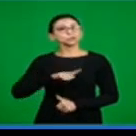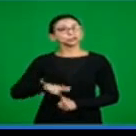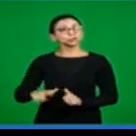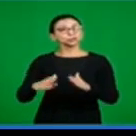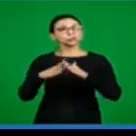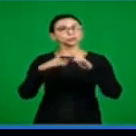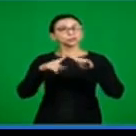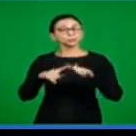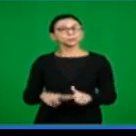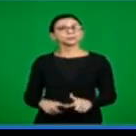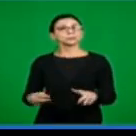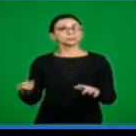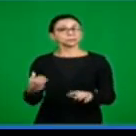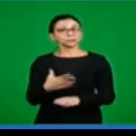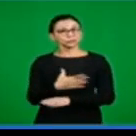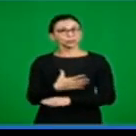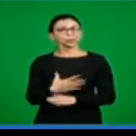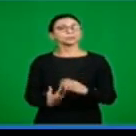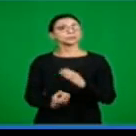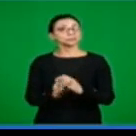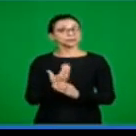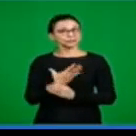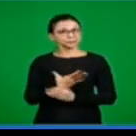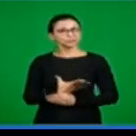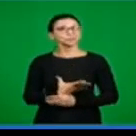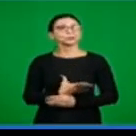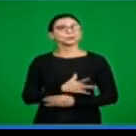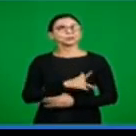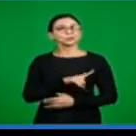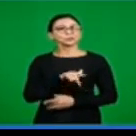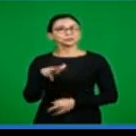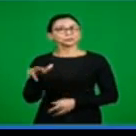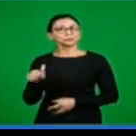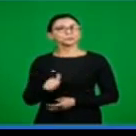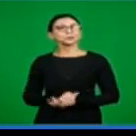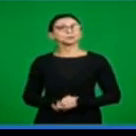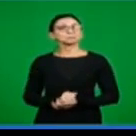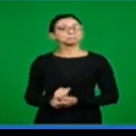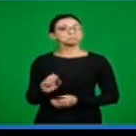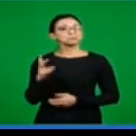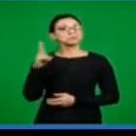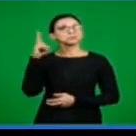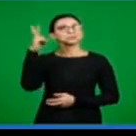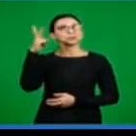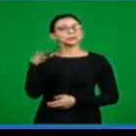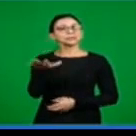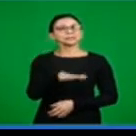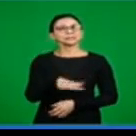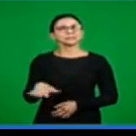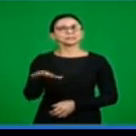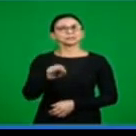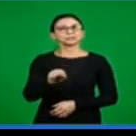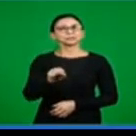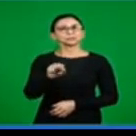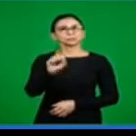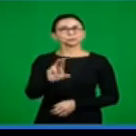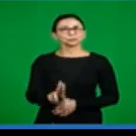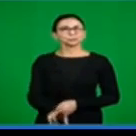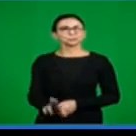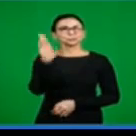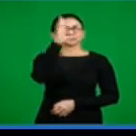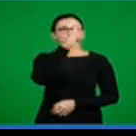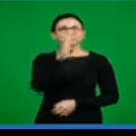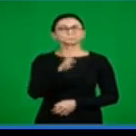They have consecrated another temple. We have the participation of our brethren in another victory there in their south